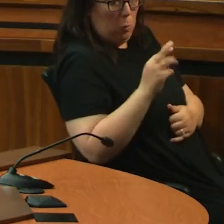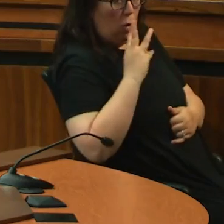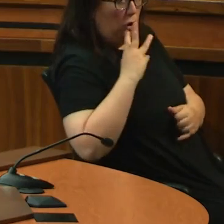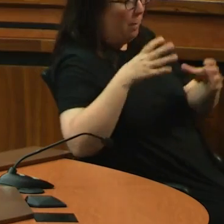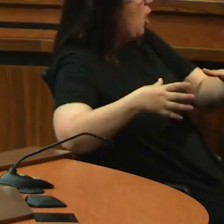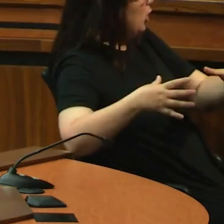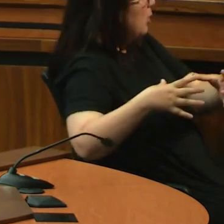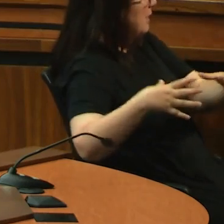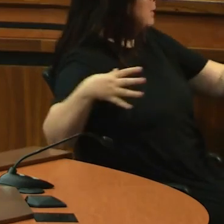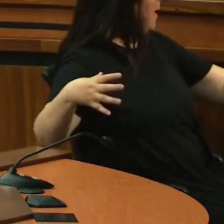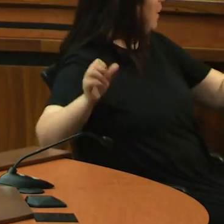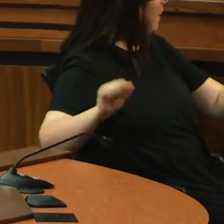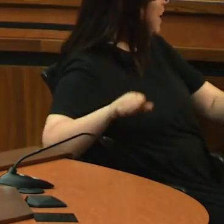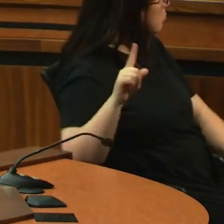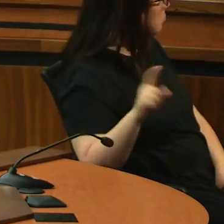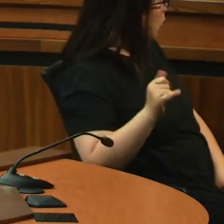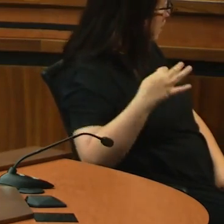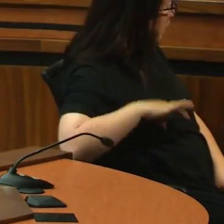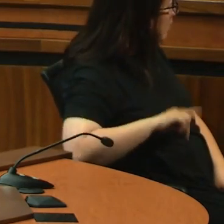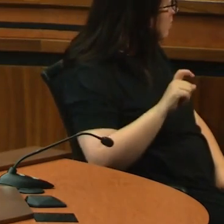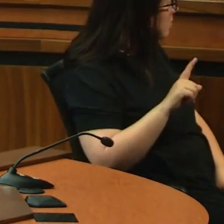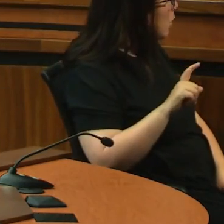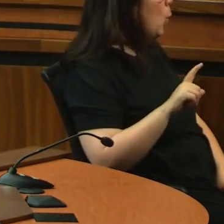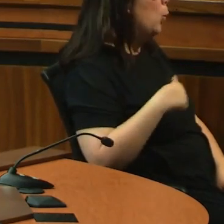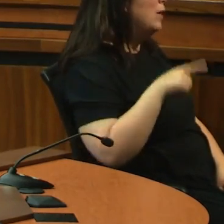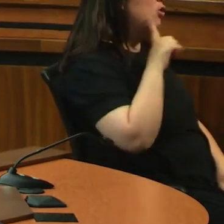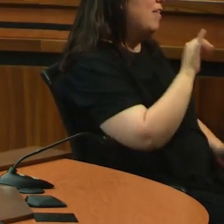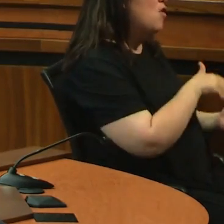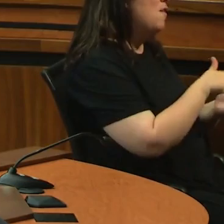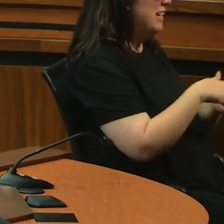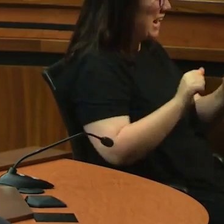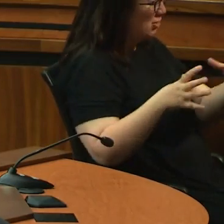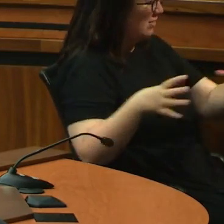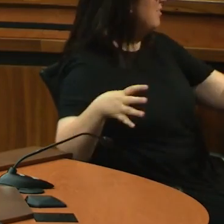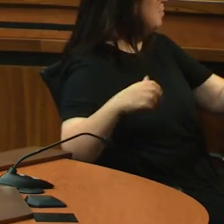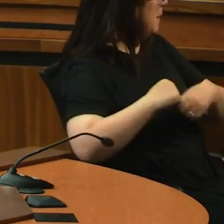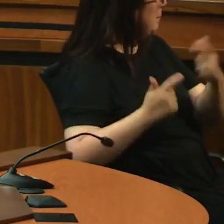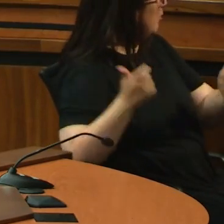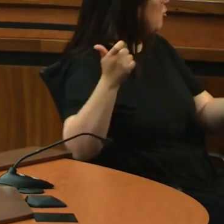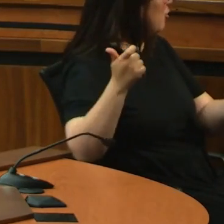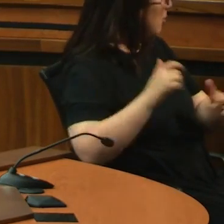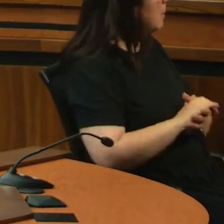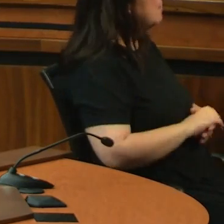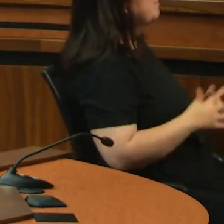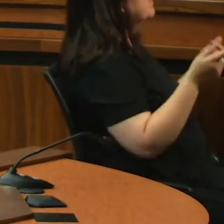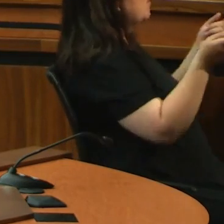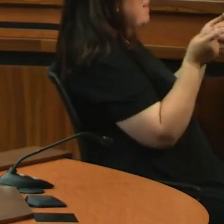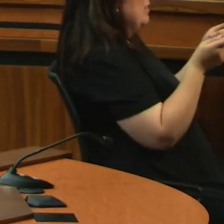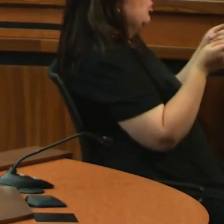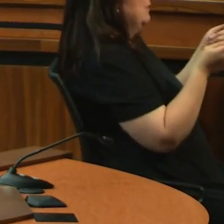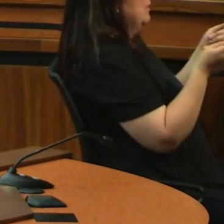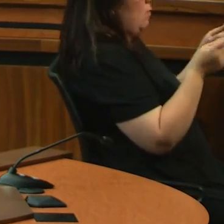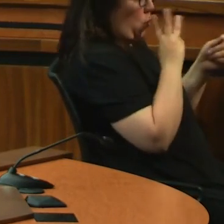ponds would benefit. That's another question that came to us frequently. Now, in addition to the management of the water and the storage, there's